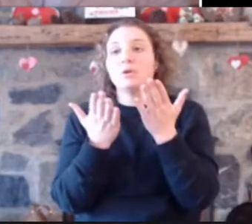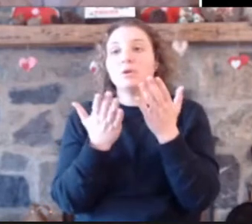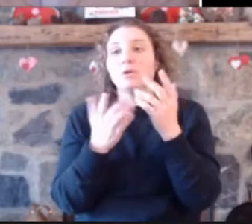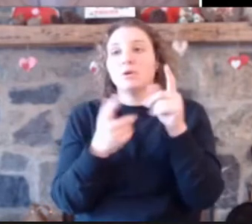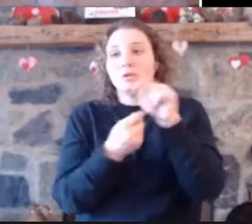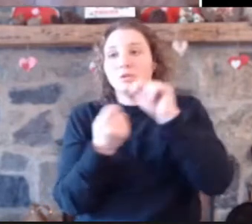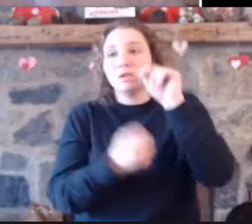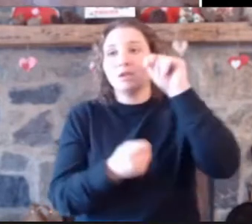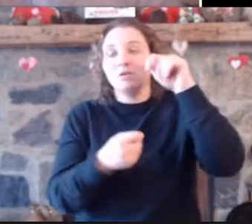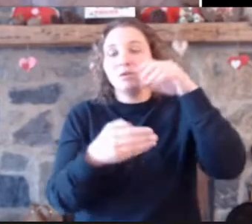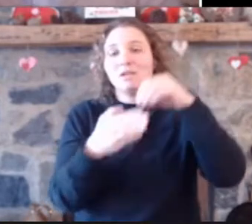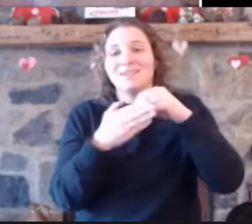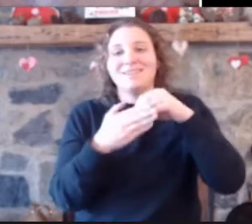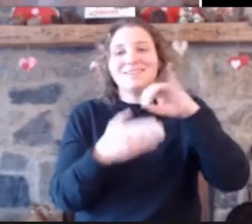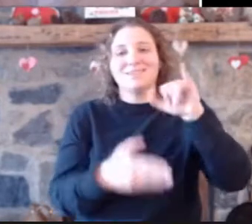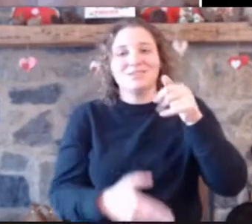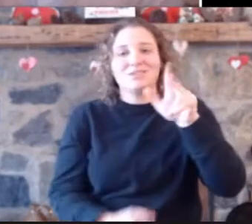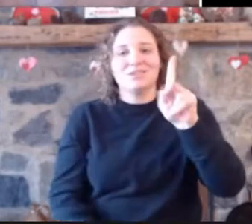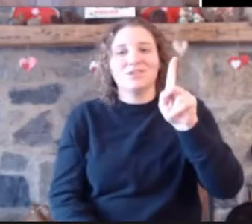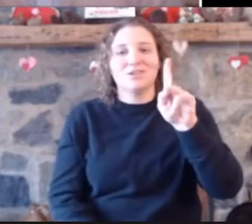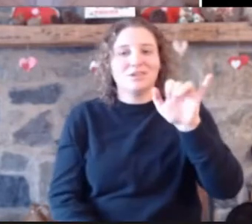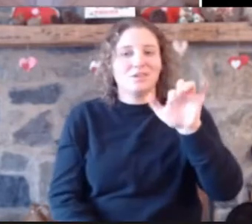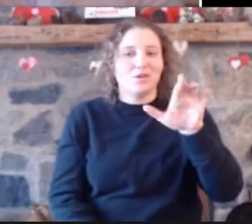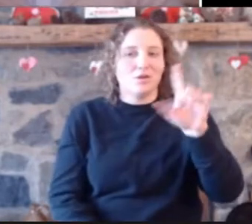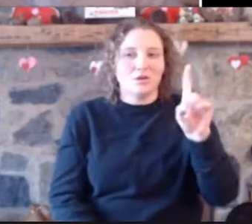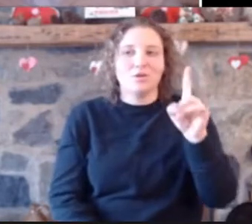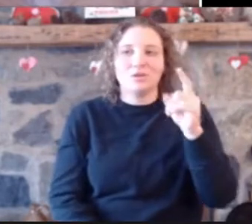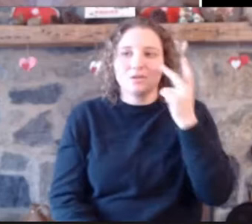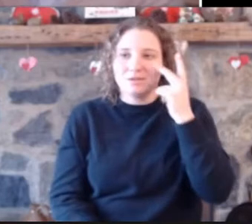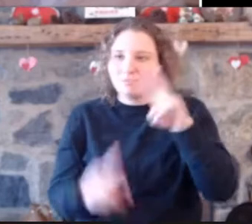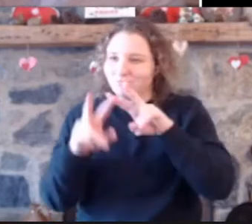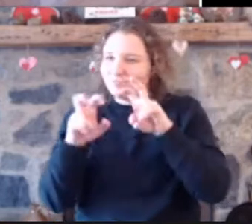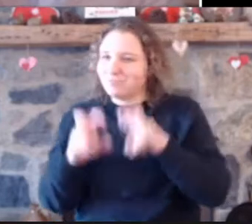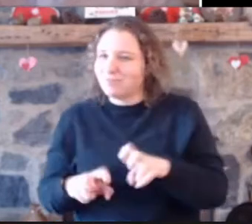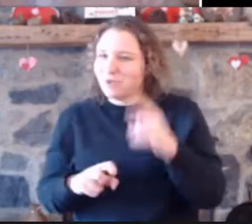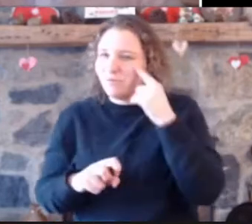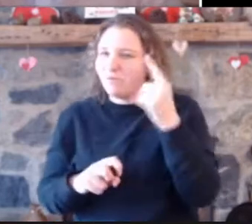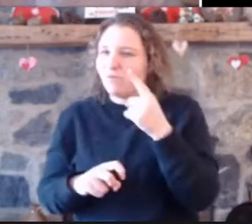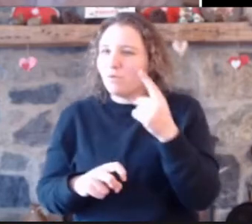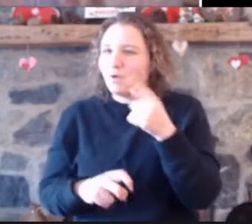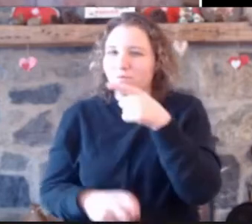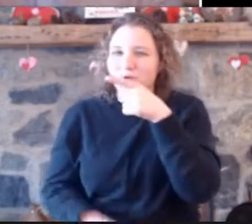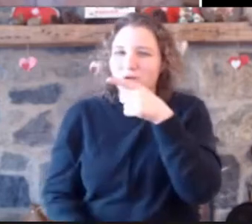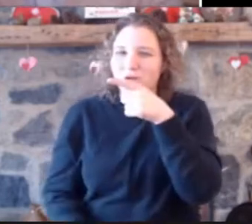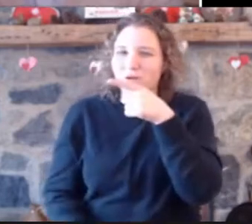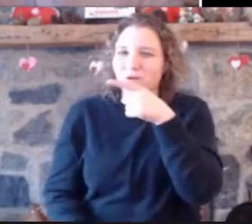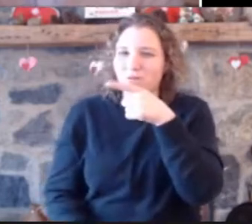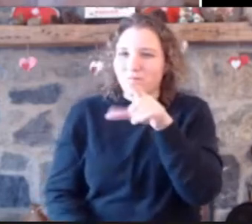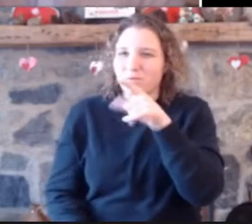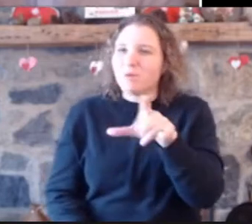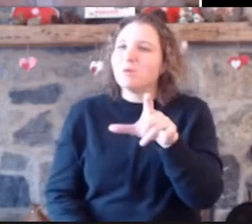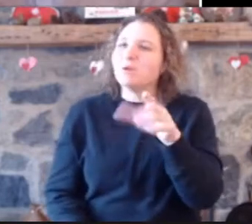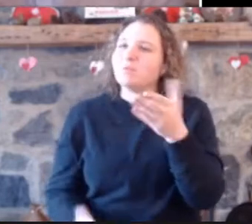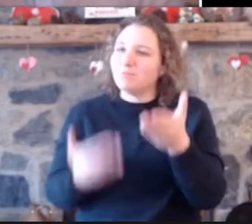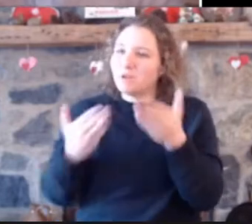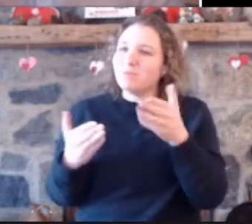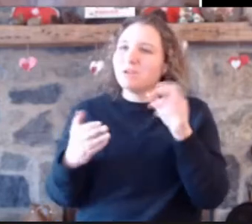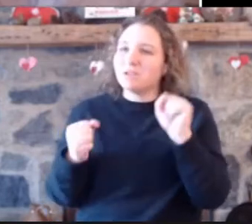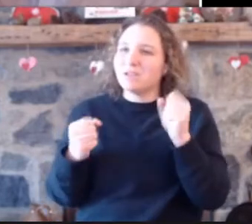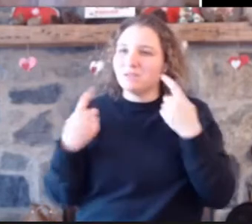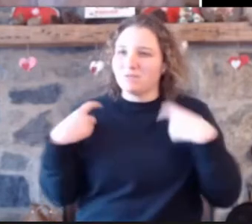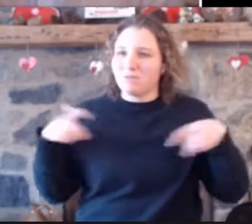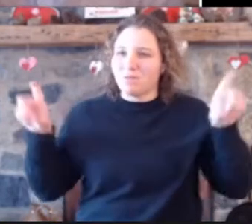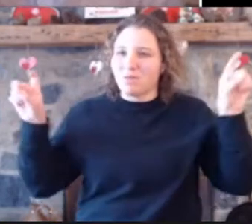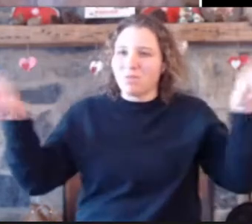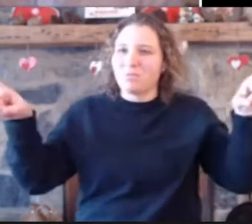Bang, James Perloff, doing some research on it, said, as for its reptile characteristics, yes, it had claws on its